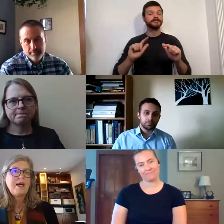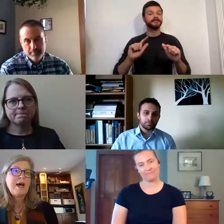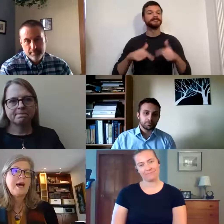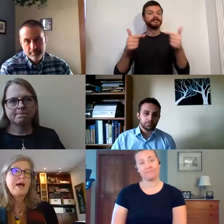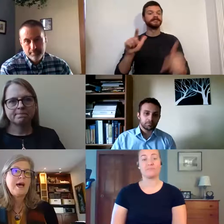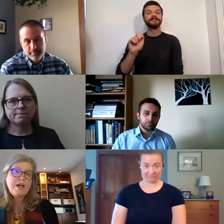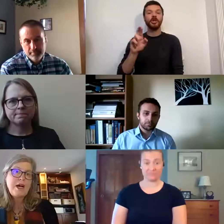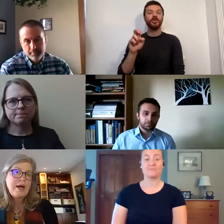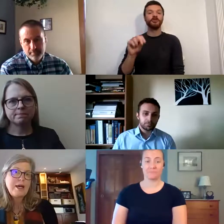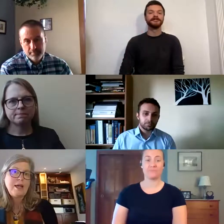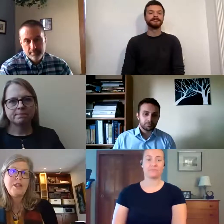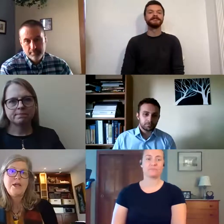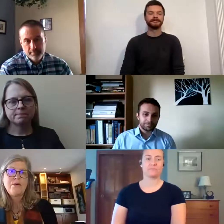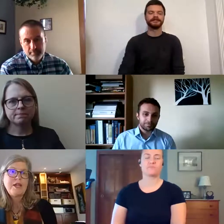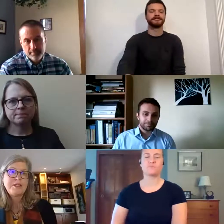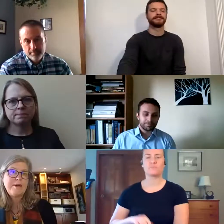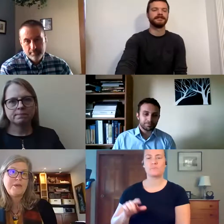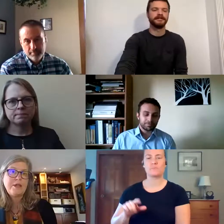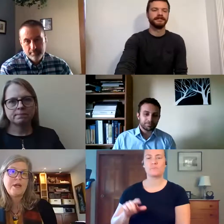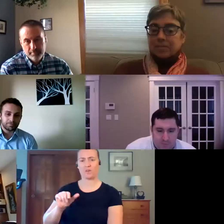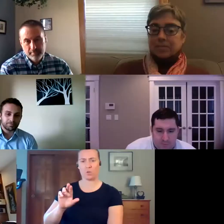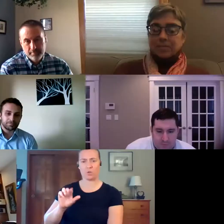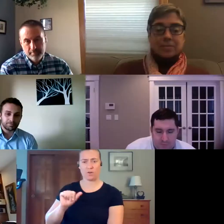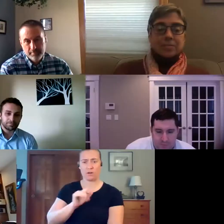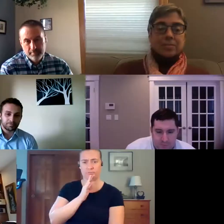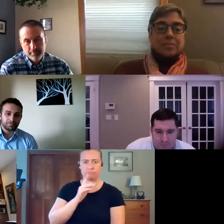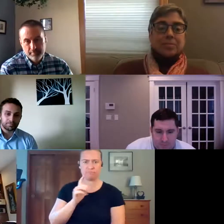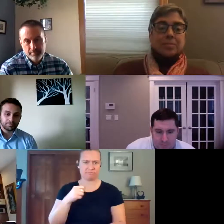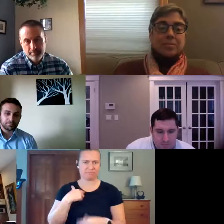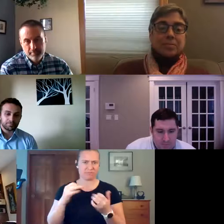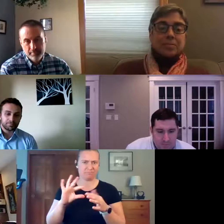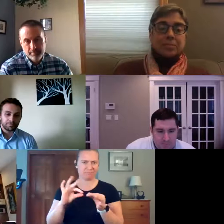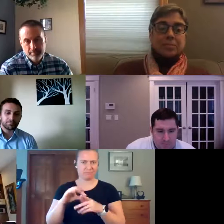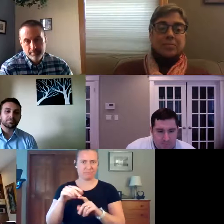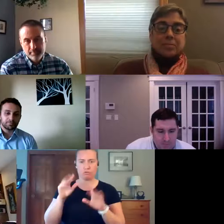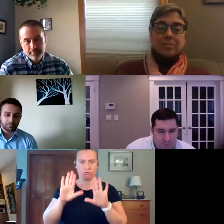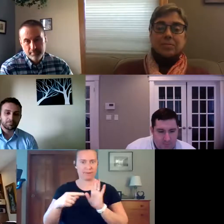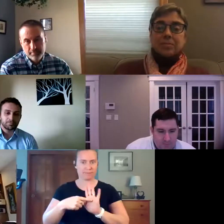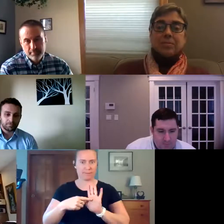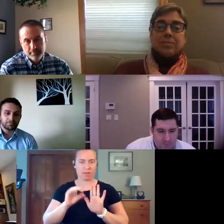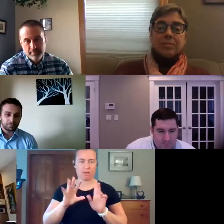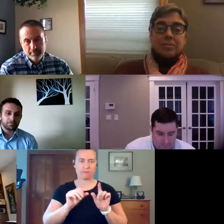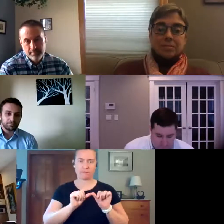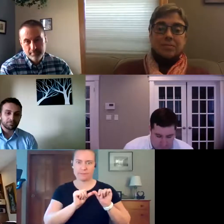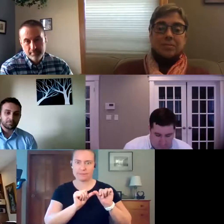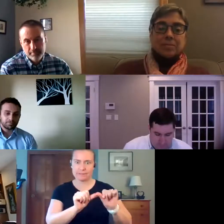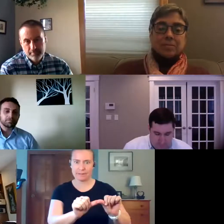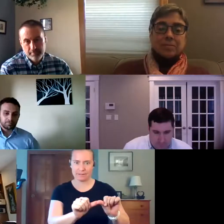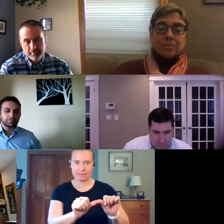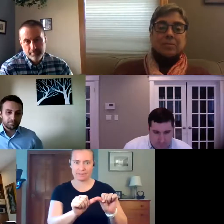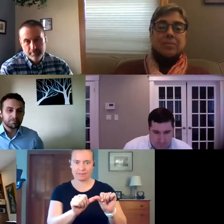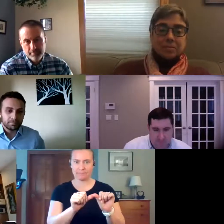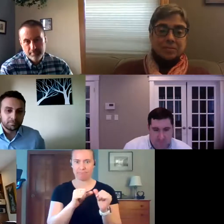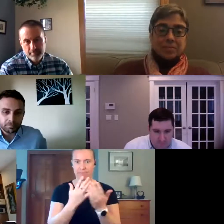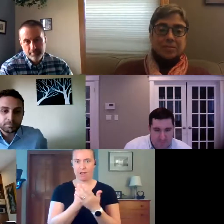Yeah, I mean, I just want to highlight, great example of kind of sustaining or at least continuing